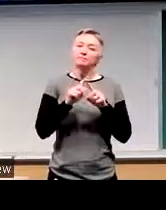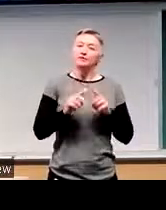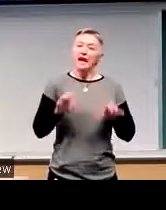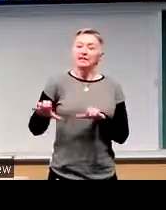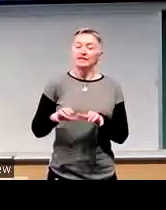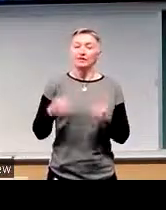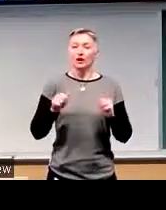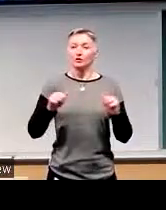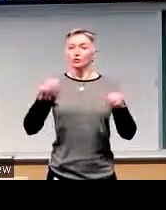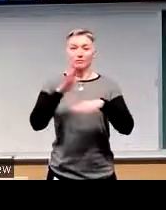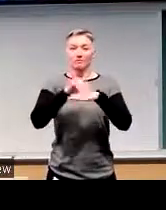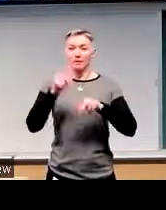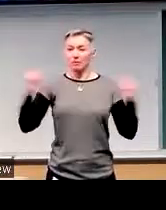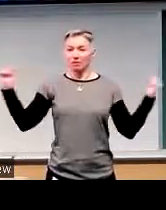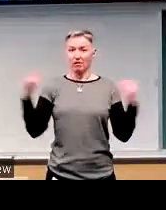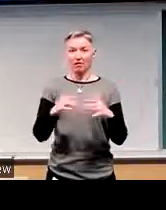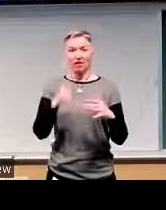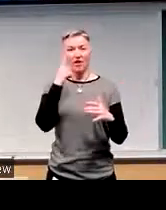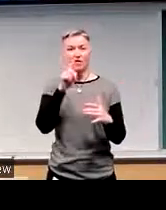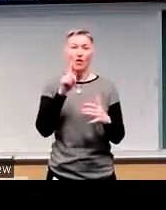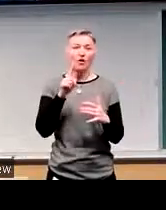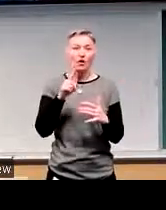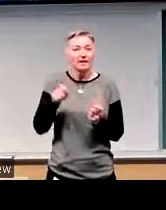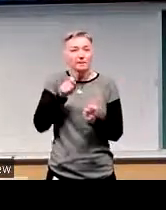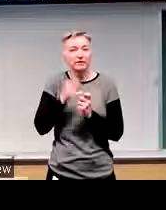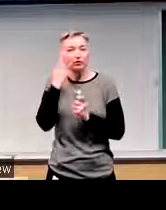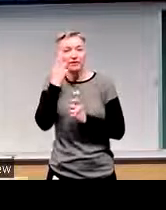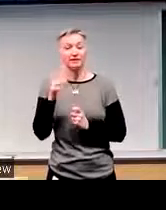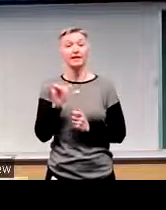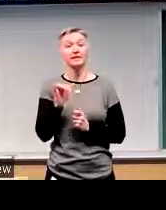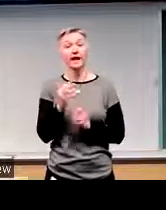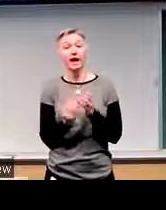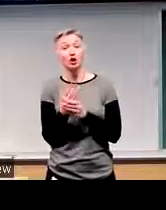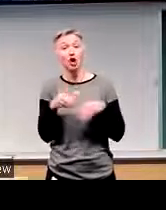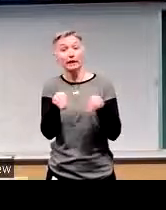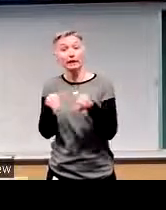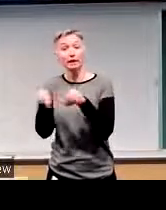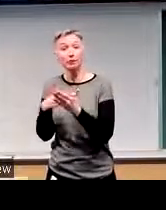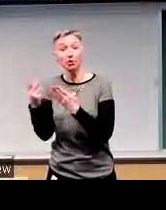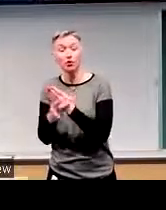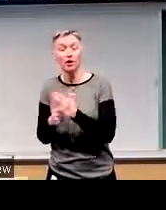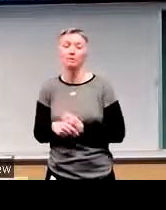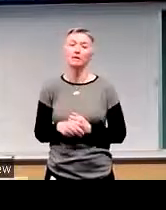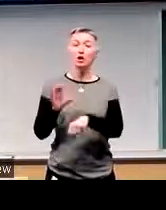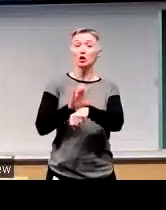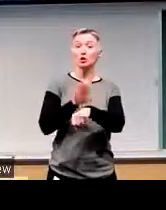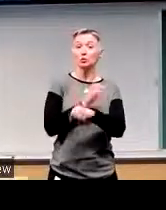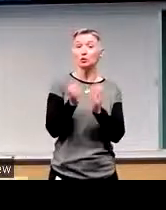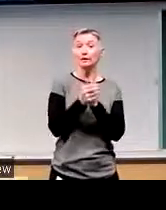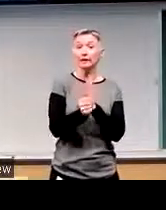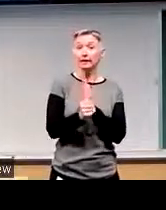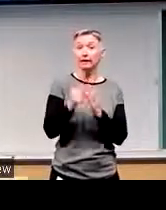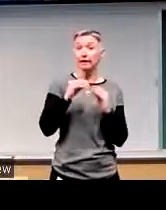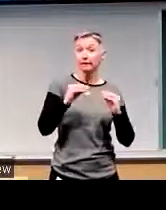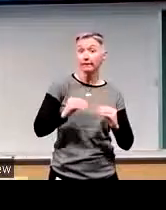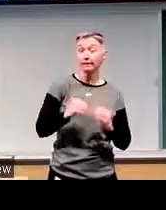people for a like purpose, like gardening programs, computer skills courses, or sports.